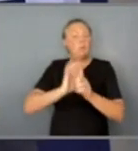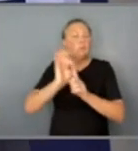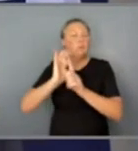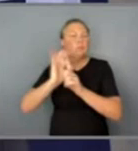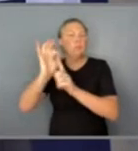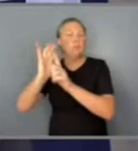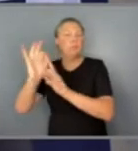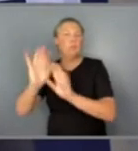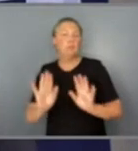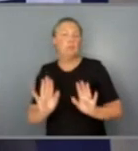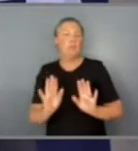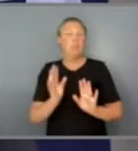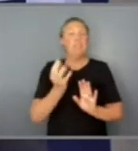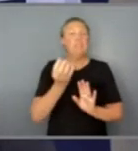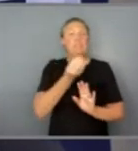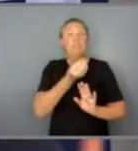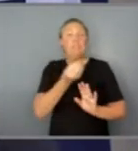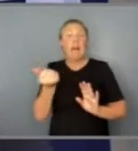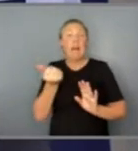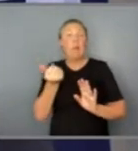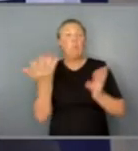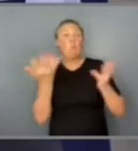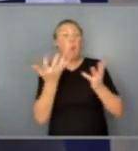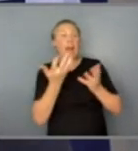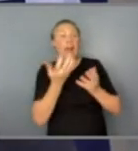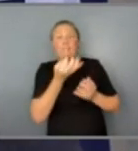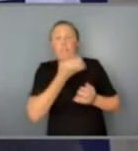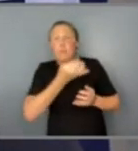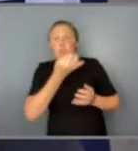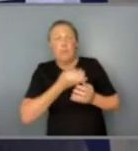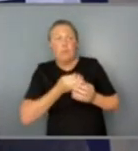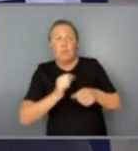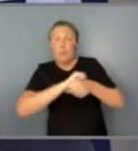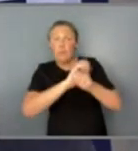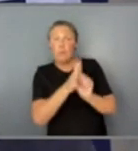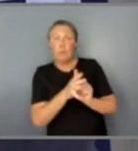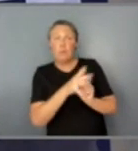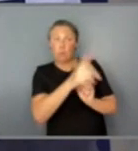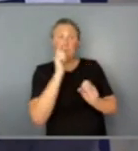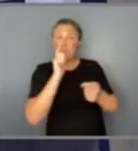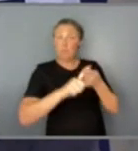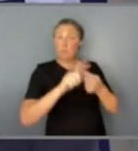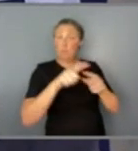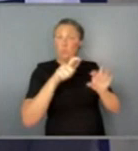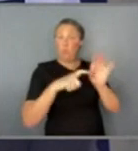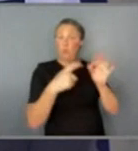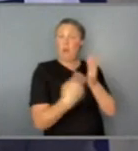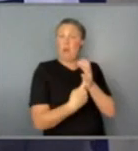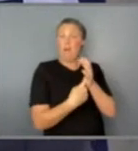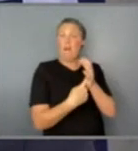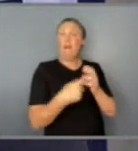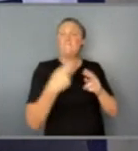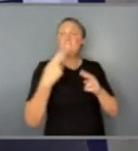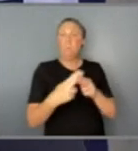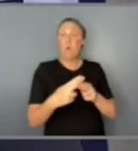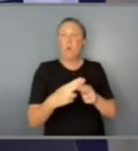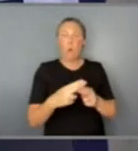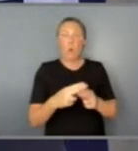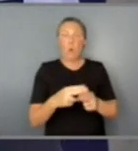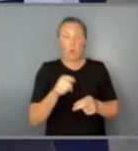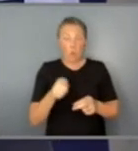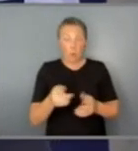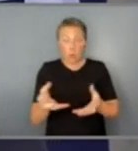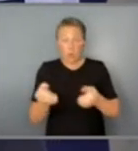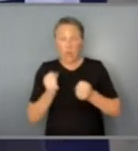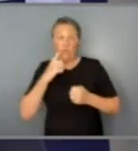states with very low cases, they will continue to be using them as for tracing. But in states which have